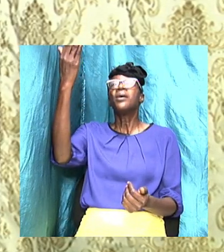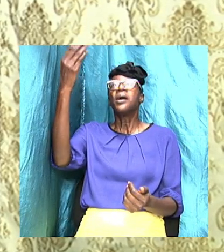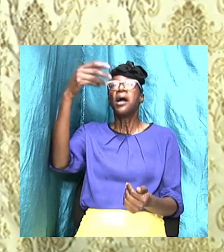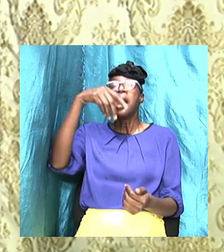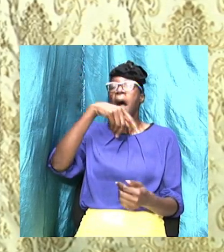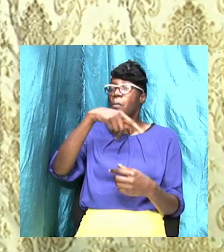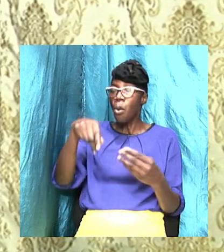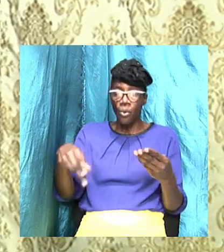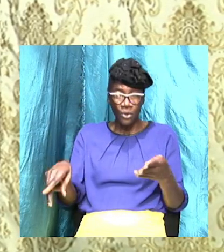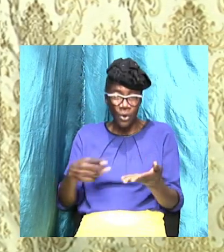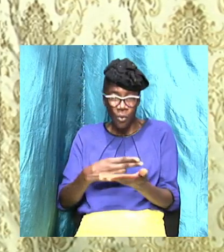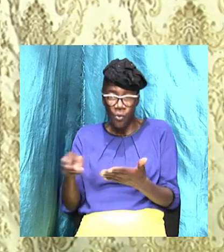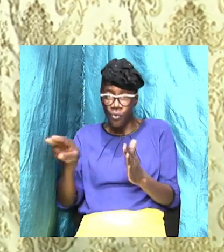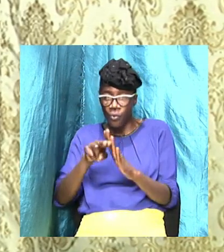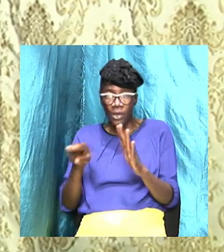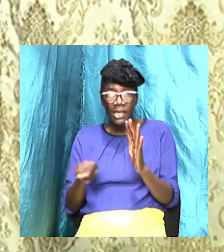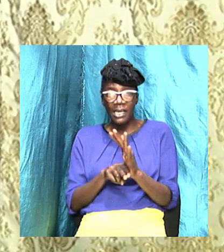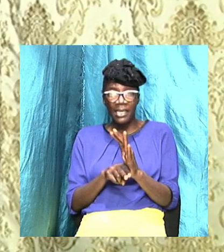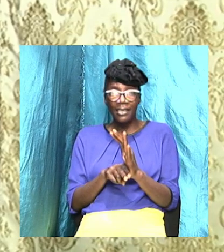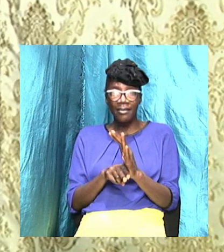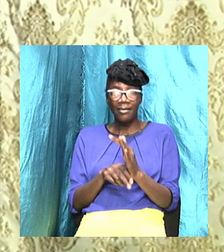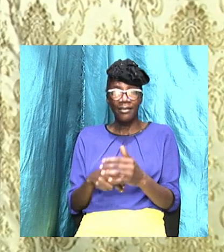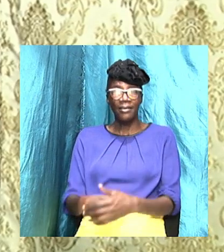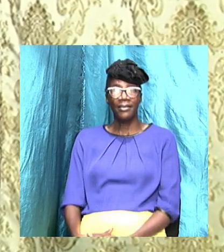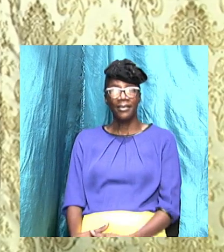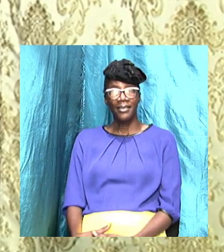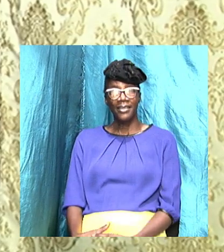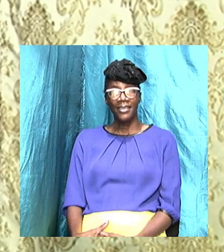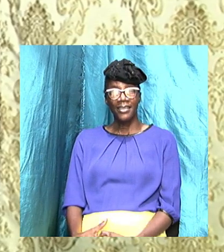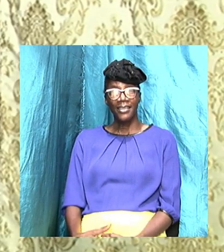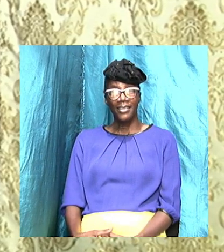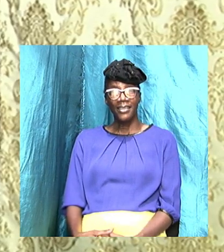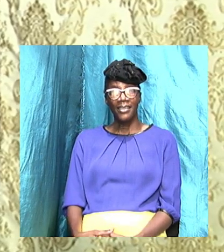holiness. Oh, Jesus.